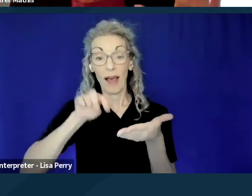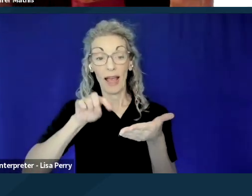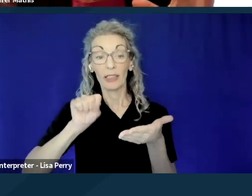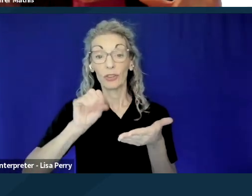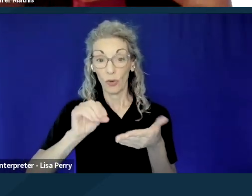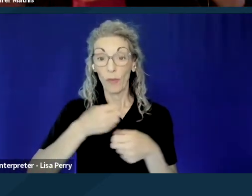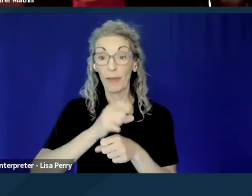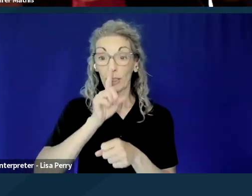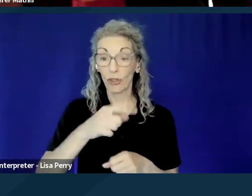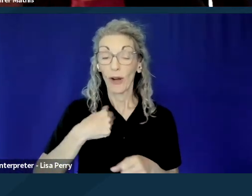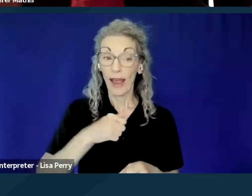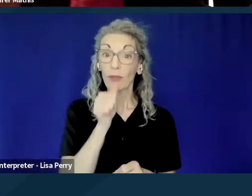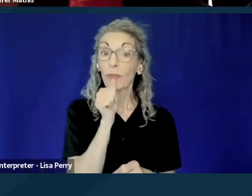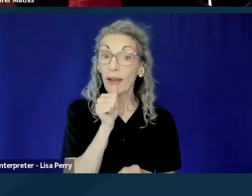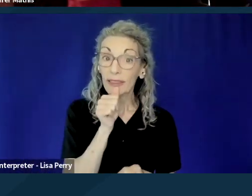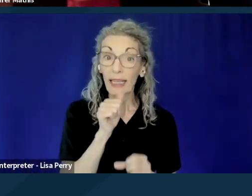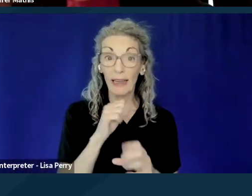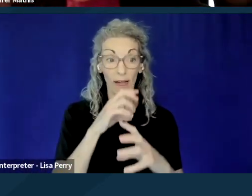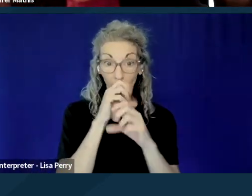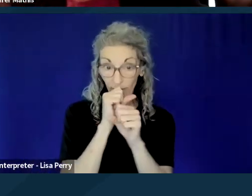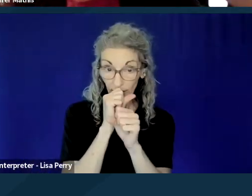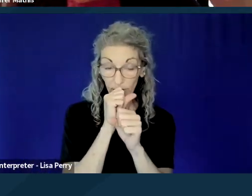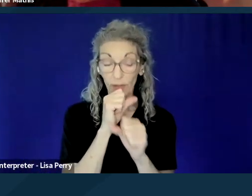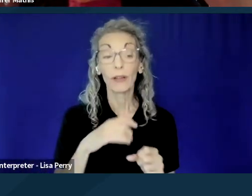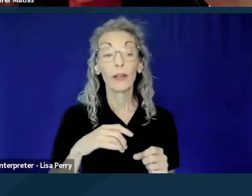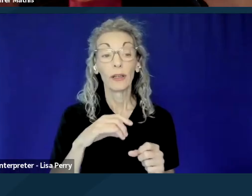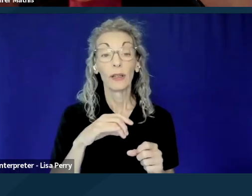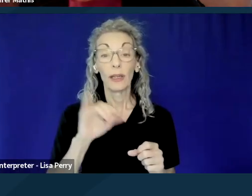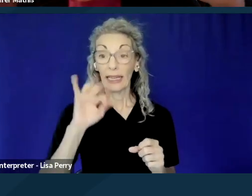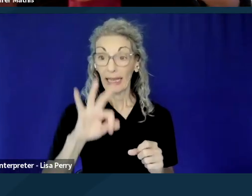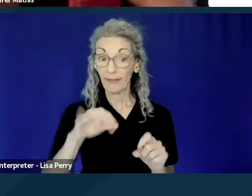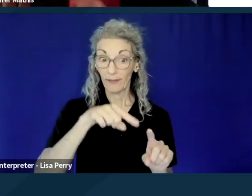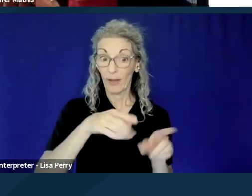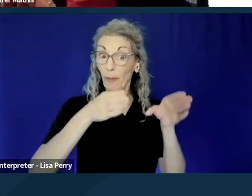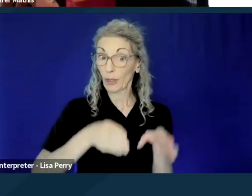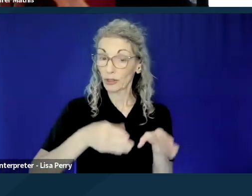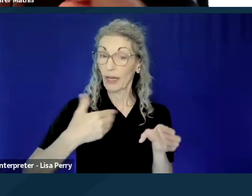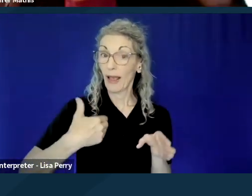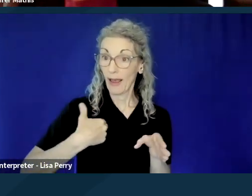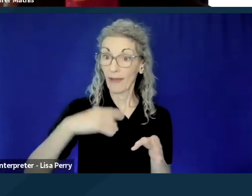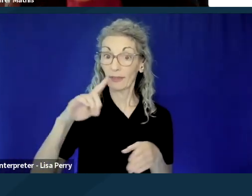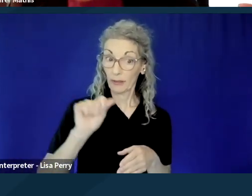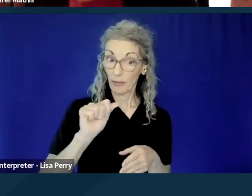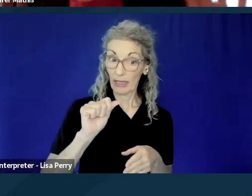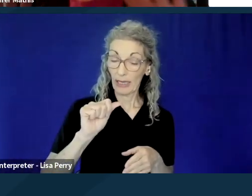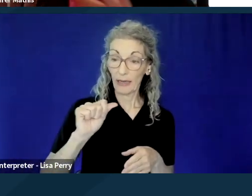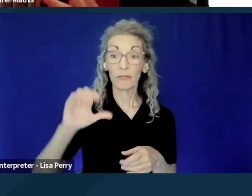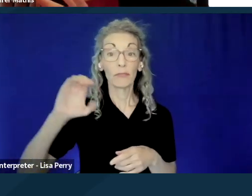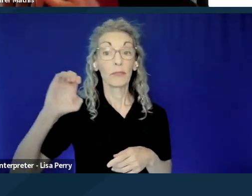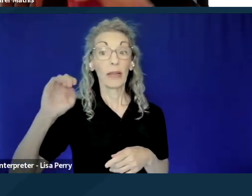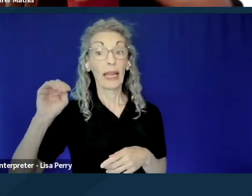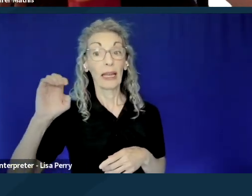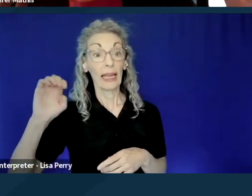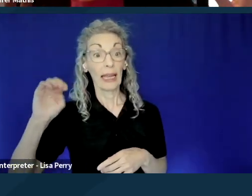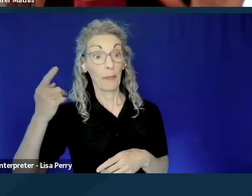confidentiality, there is privacy, that if you have a disability, the employer is during